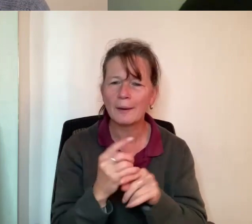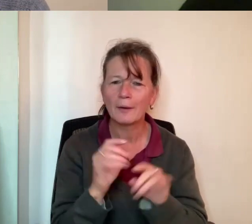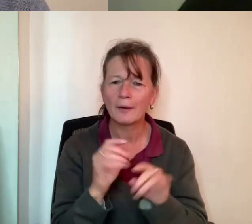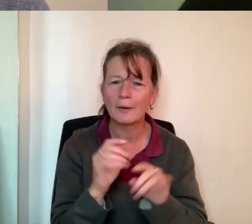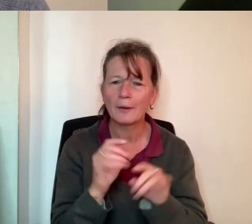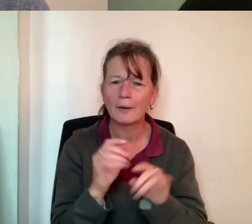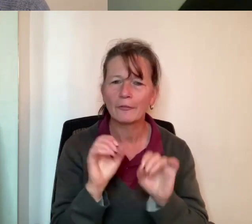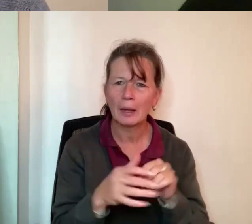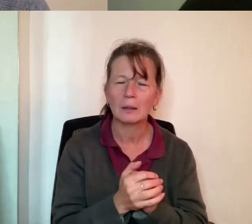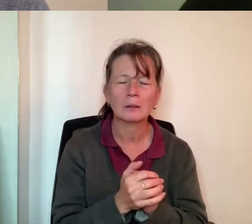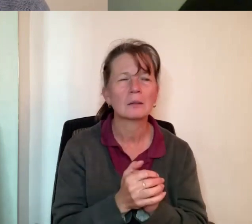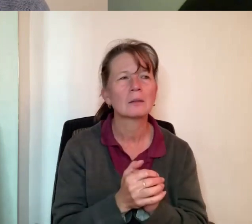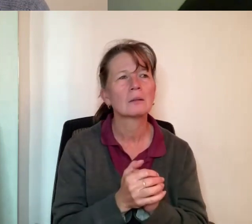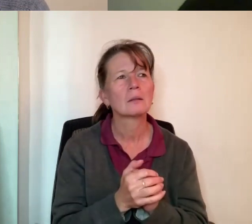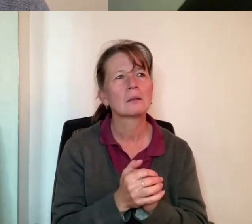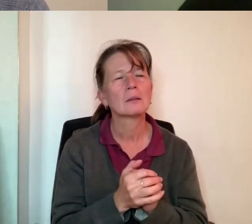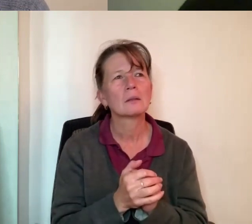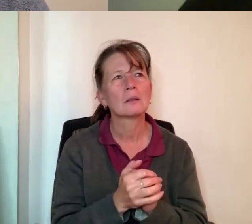we